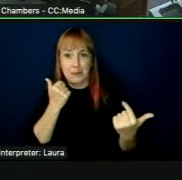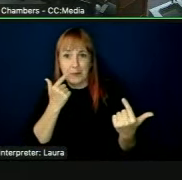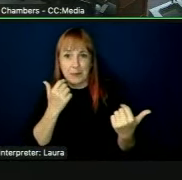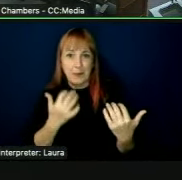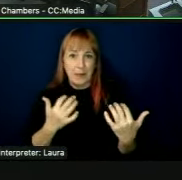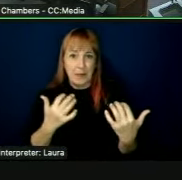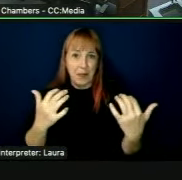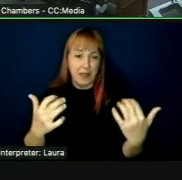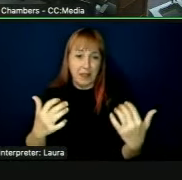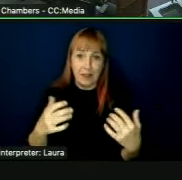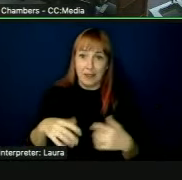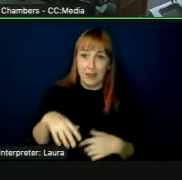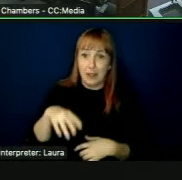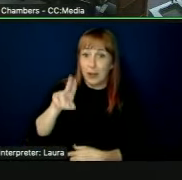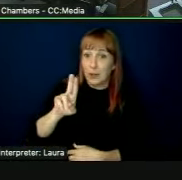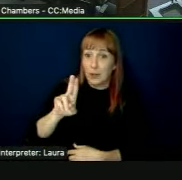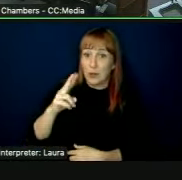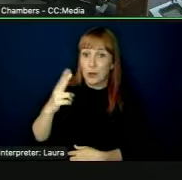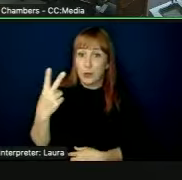Maybe some U2.